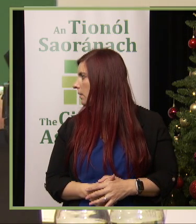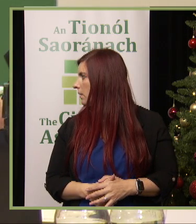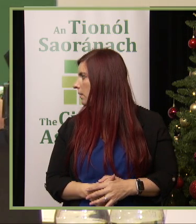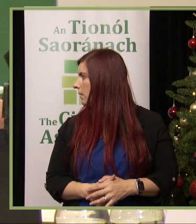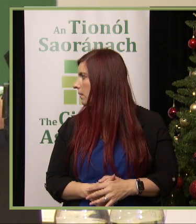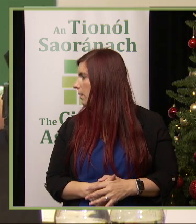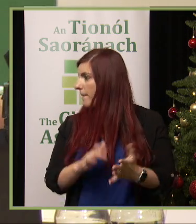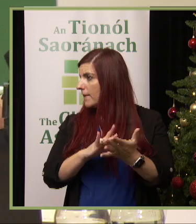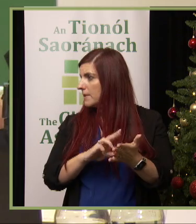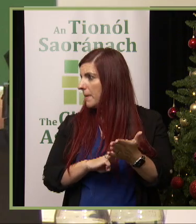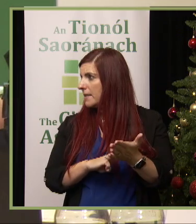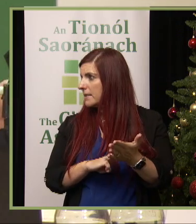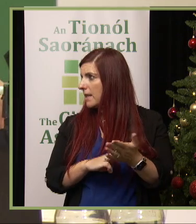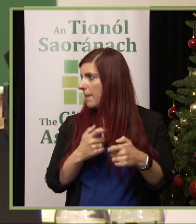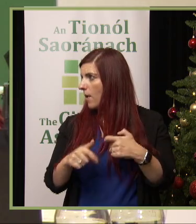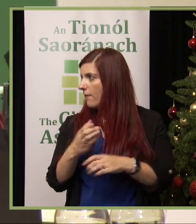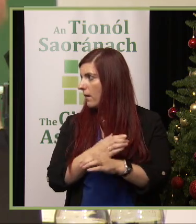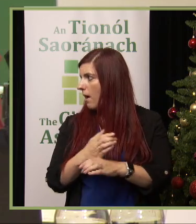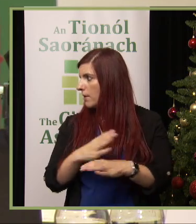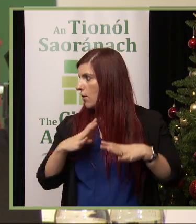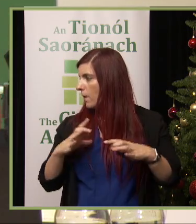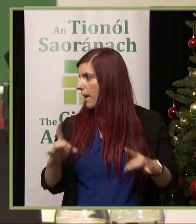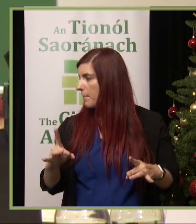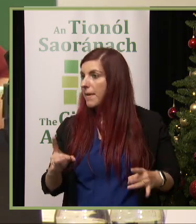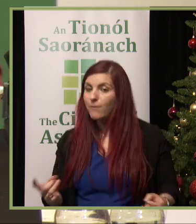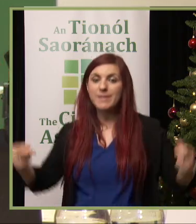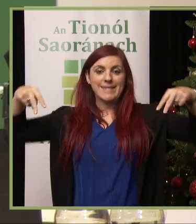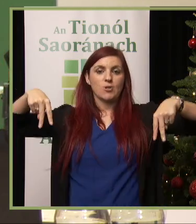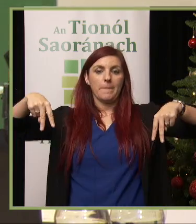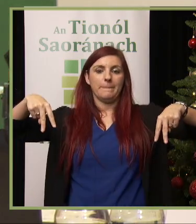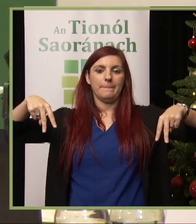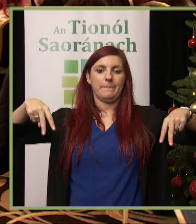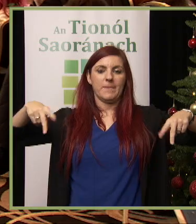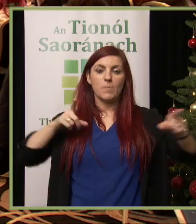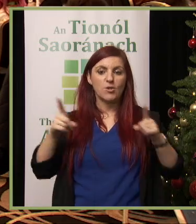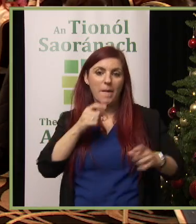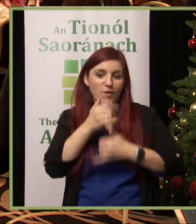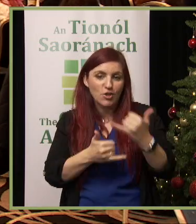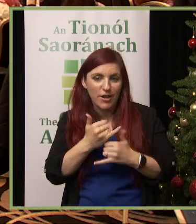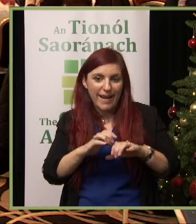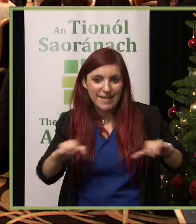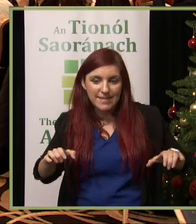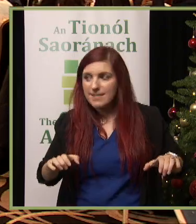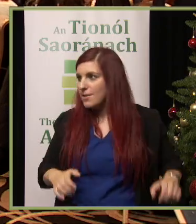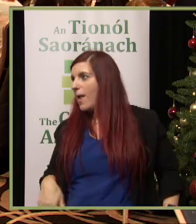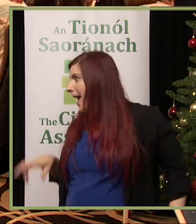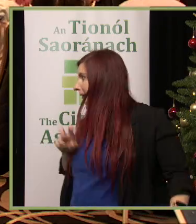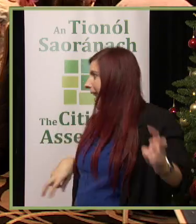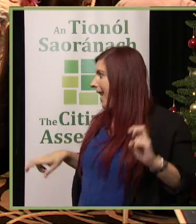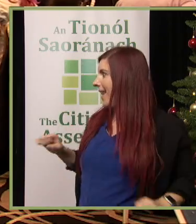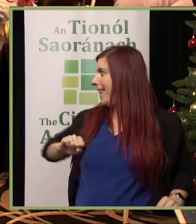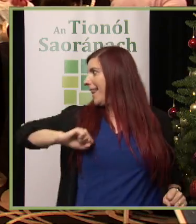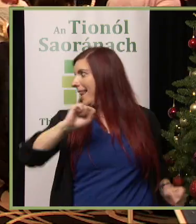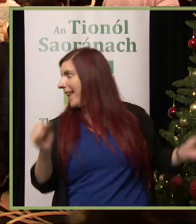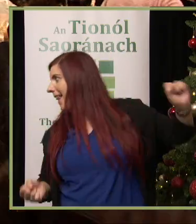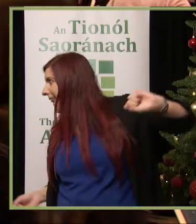more minutes until coffee break? Okay, should we just all stand up for a moment? This is what I would do with my first years. I would get them to like jump around or do like a little clap